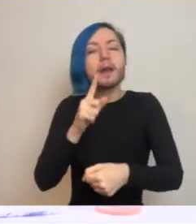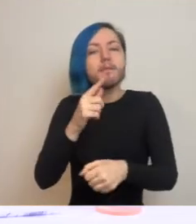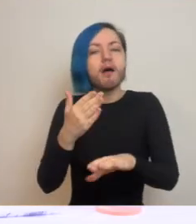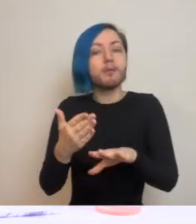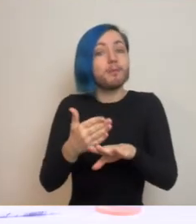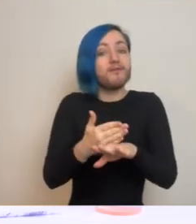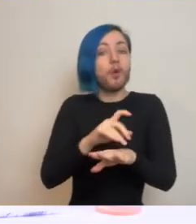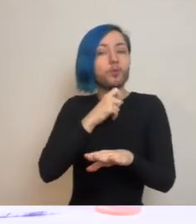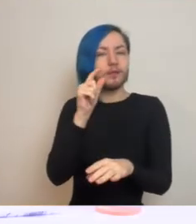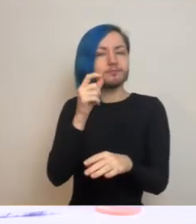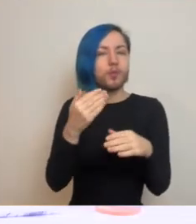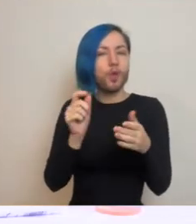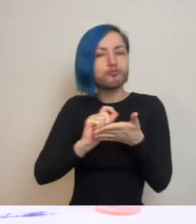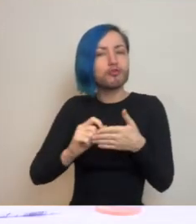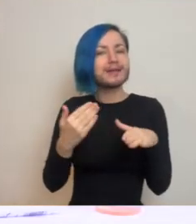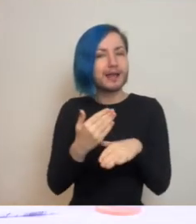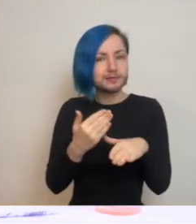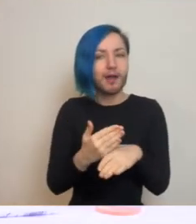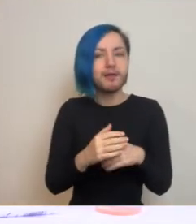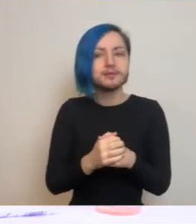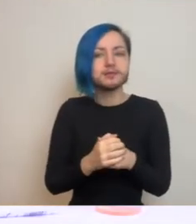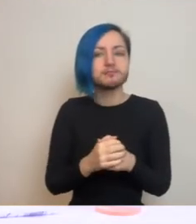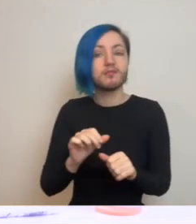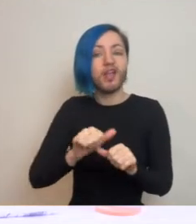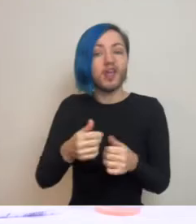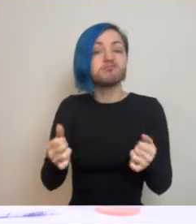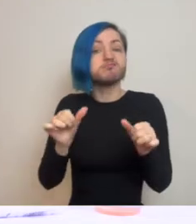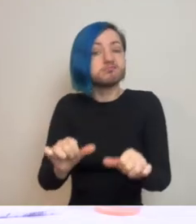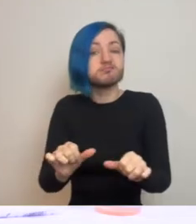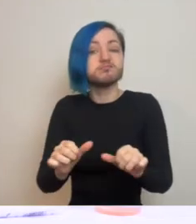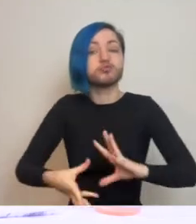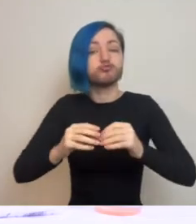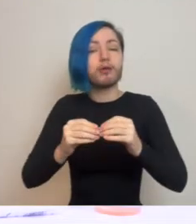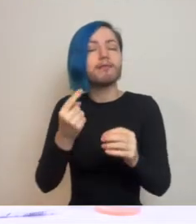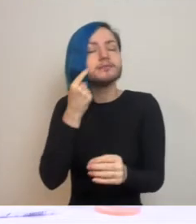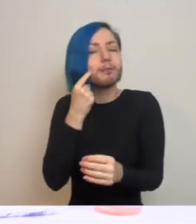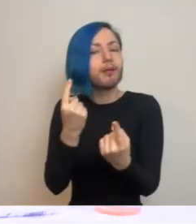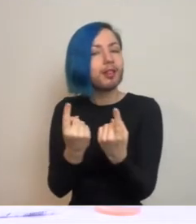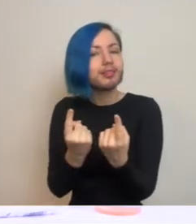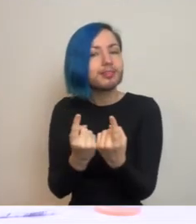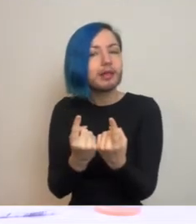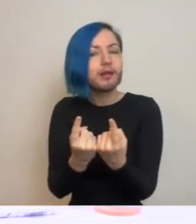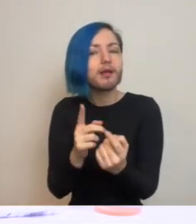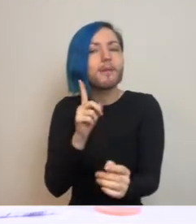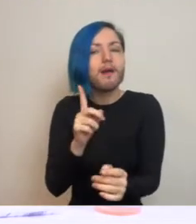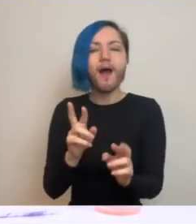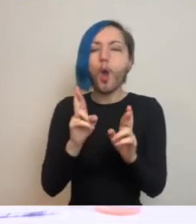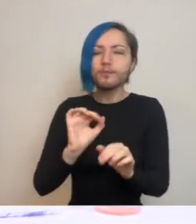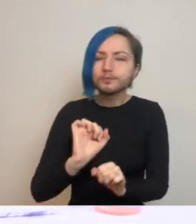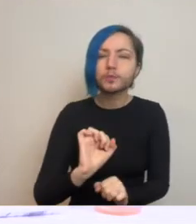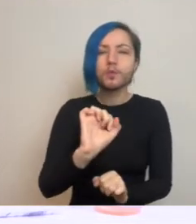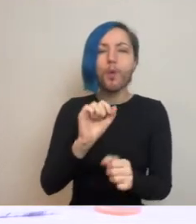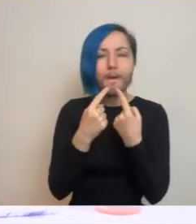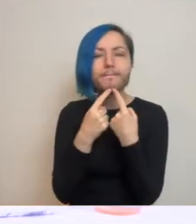writing exercise to do at the beginning. And what we'll end up with is something really quite simple, but I hope that it will be your